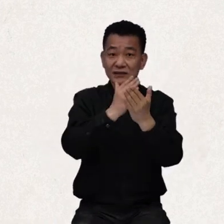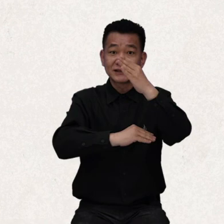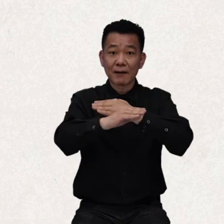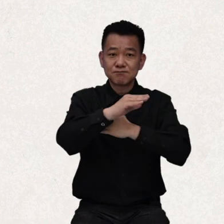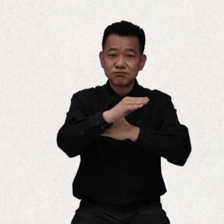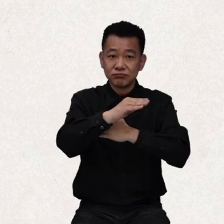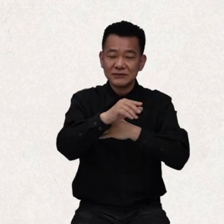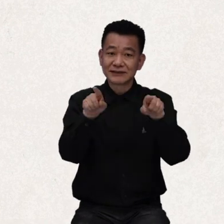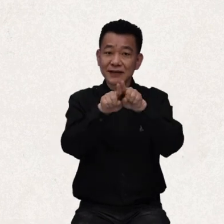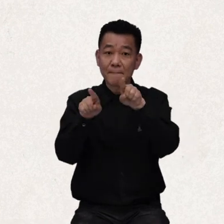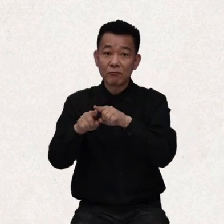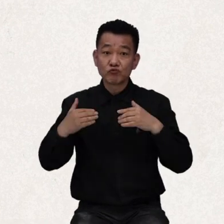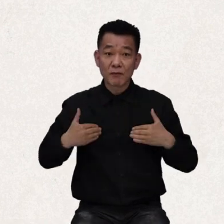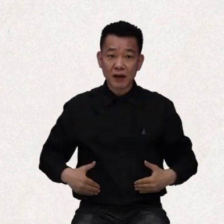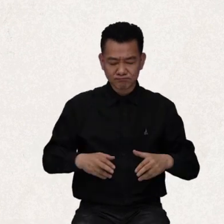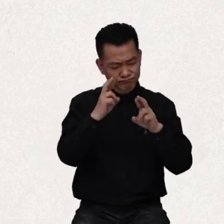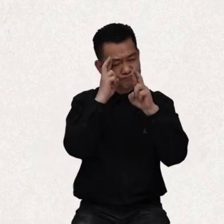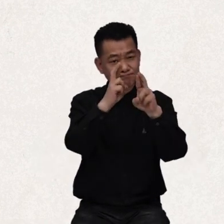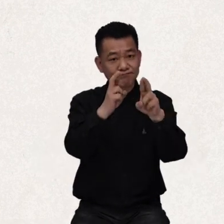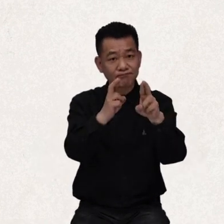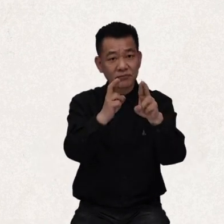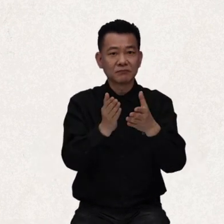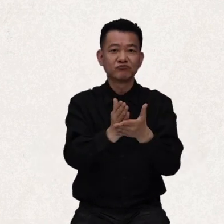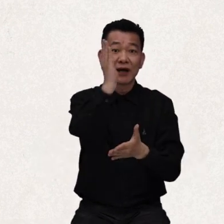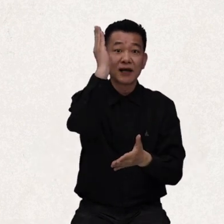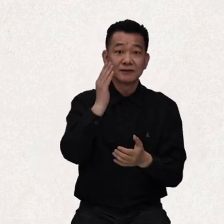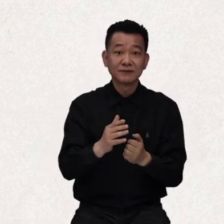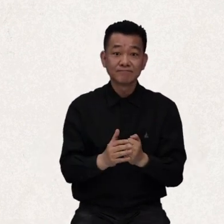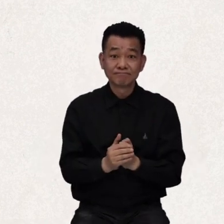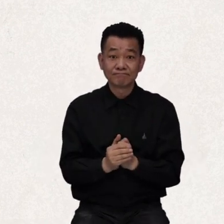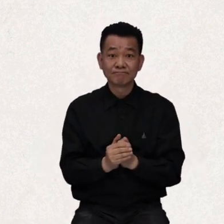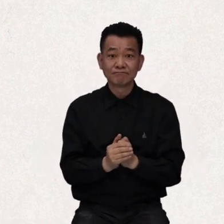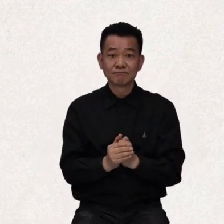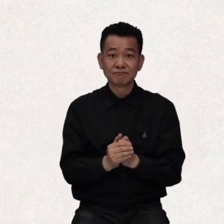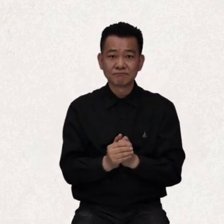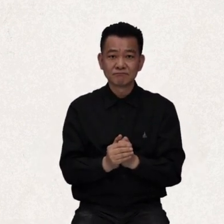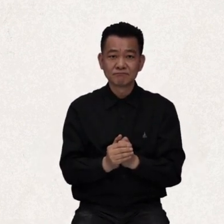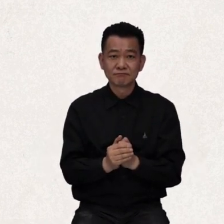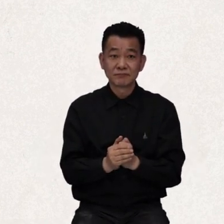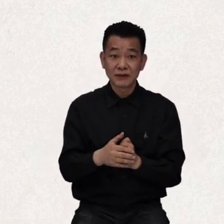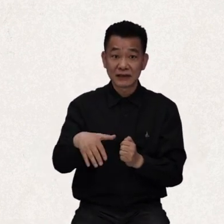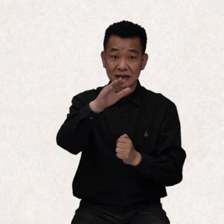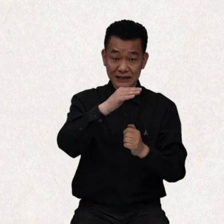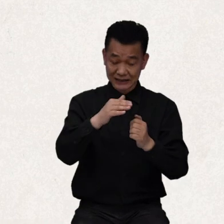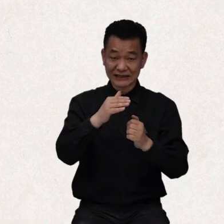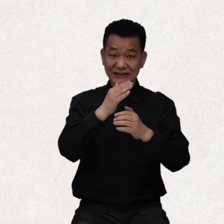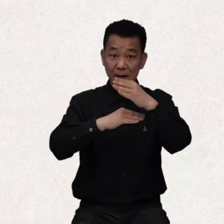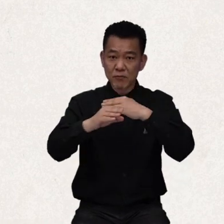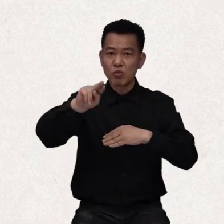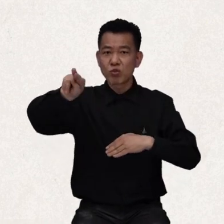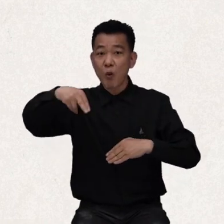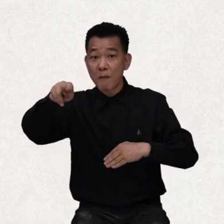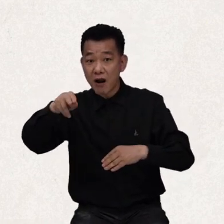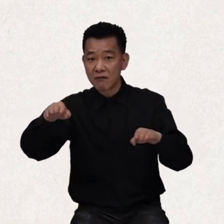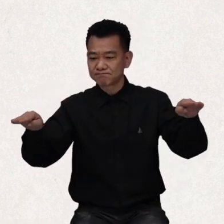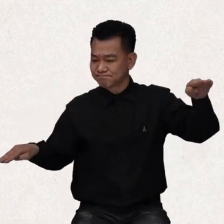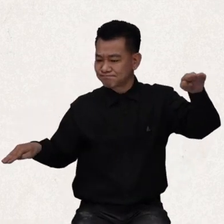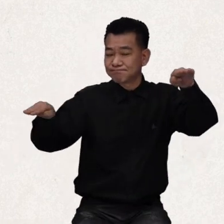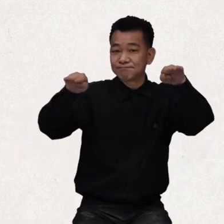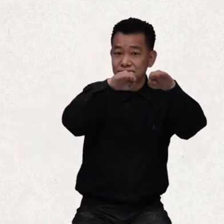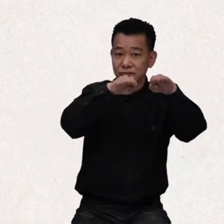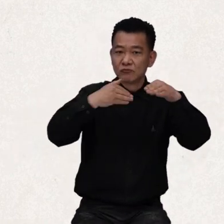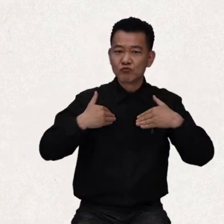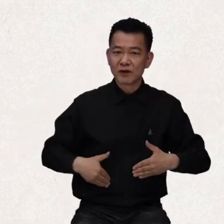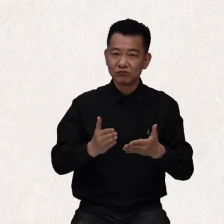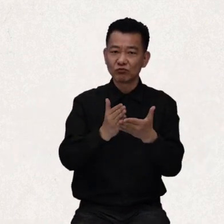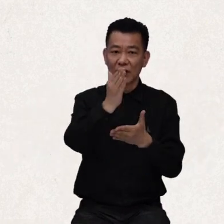inherent right to respect for their human dignity, and furthermore stated that they have the equal human rights just like persons